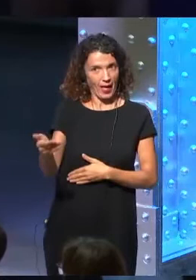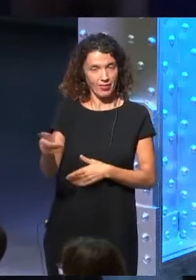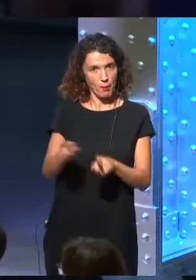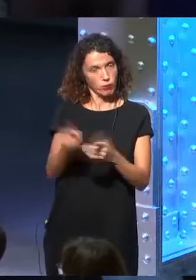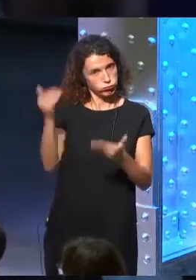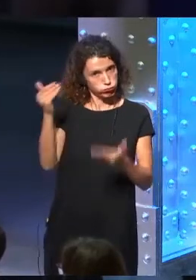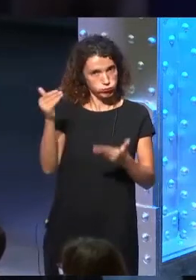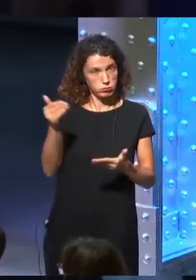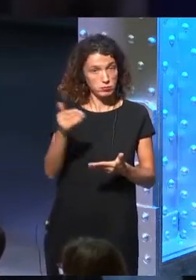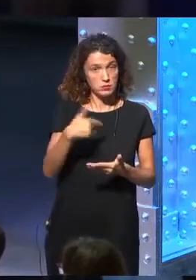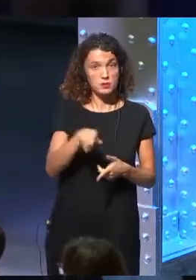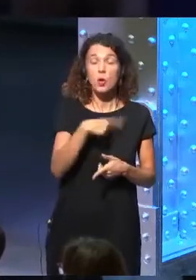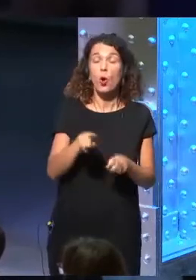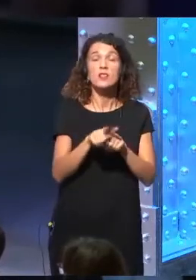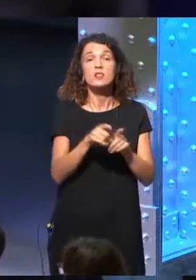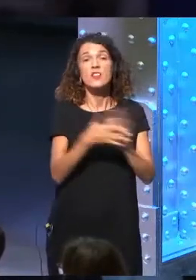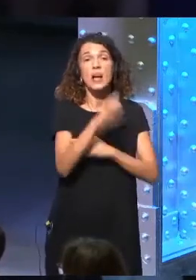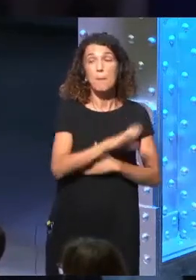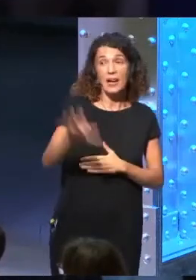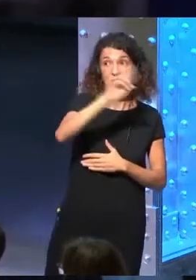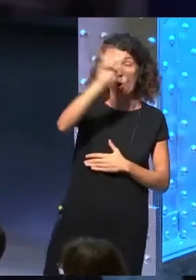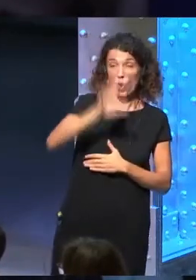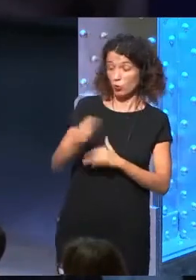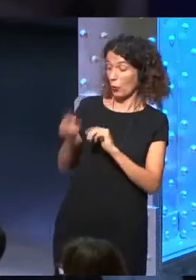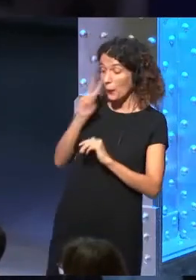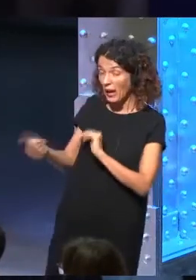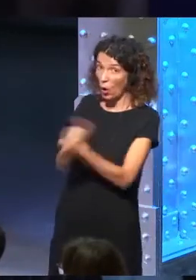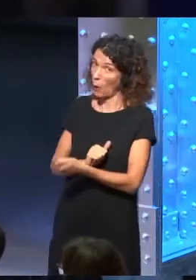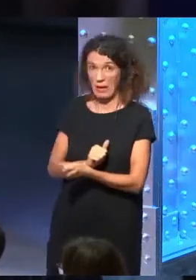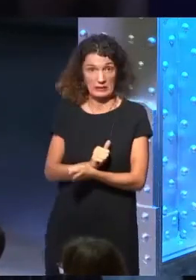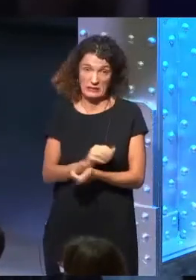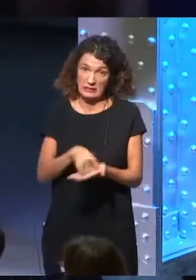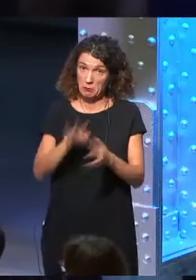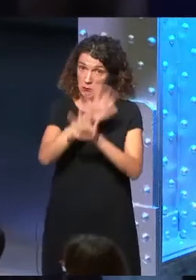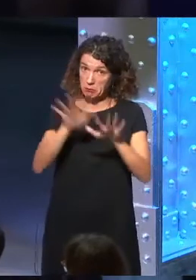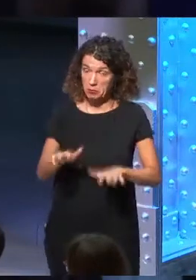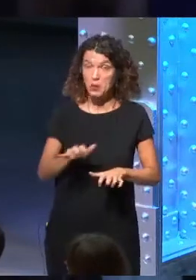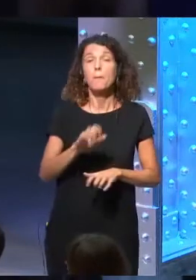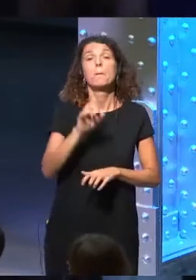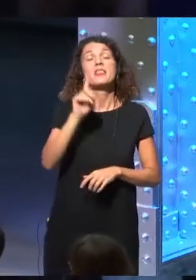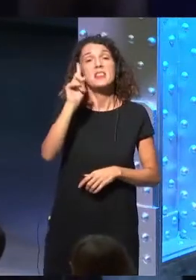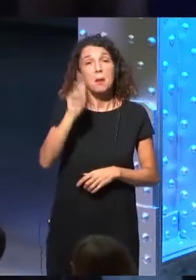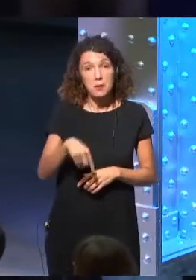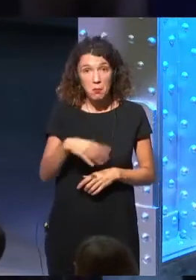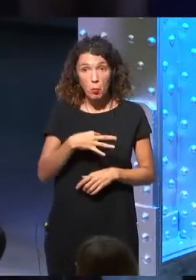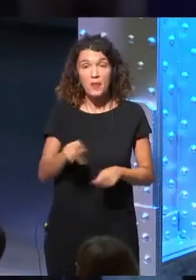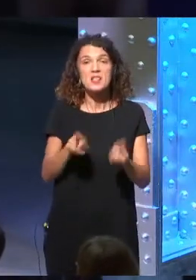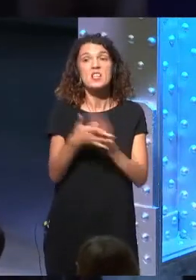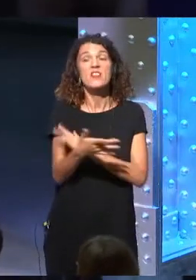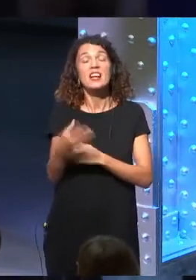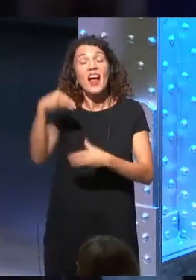is a model for us, and I very much doubt that it correlates with female authority in